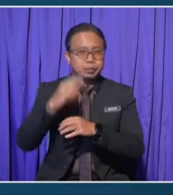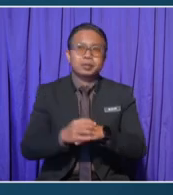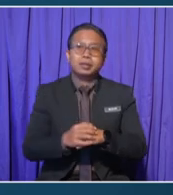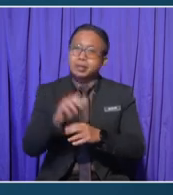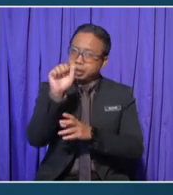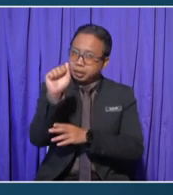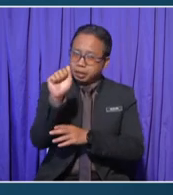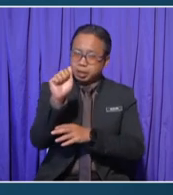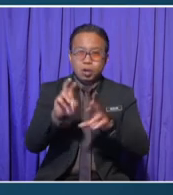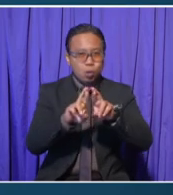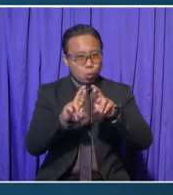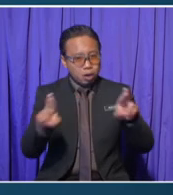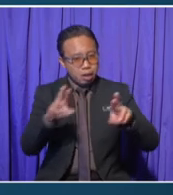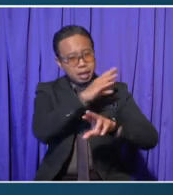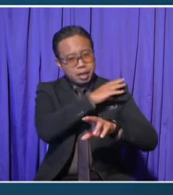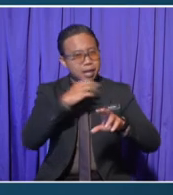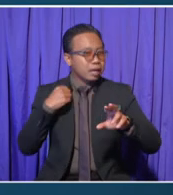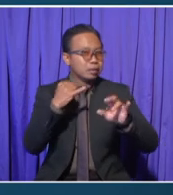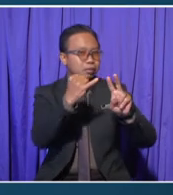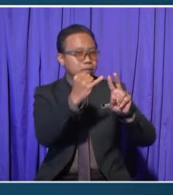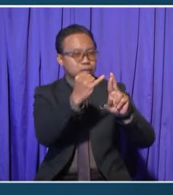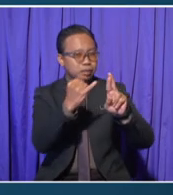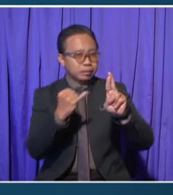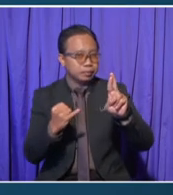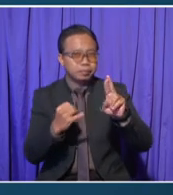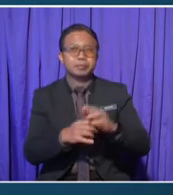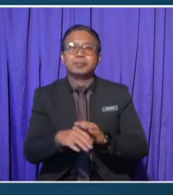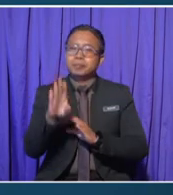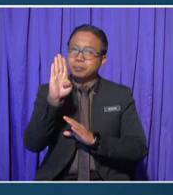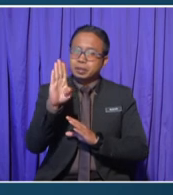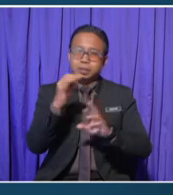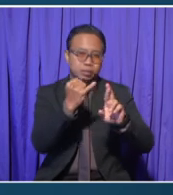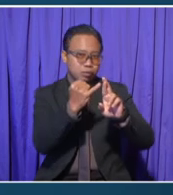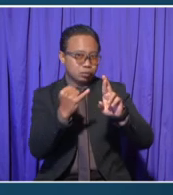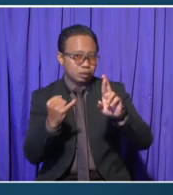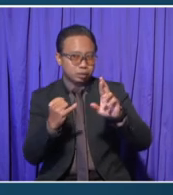A. A ruler and string. B. String.